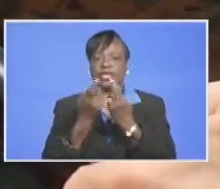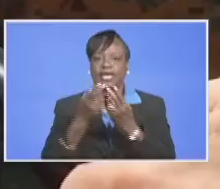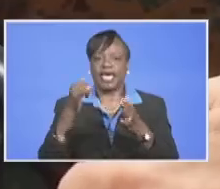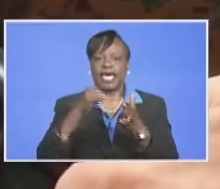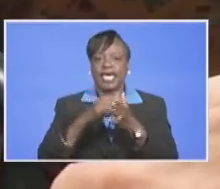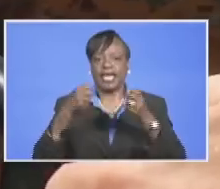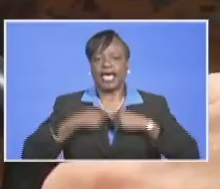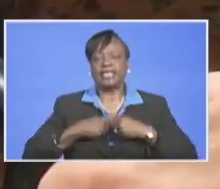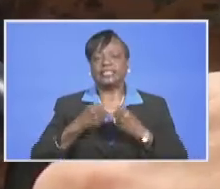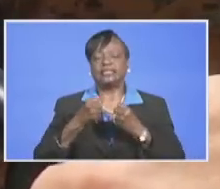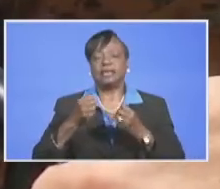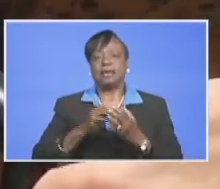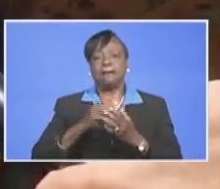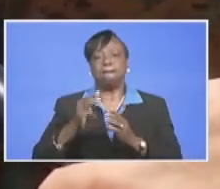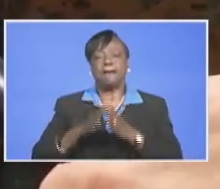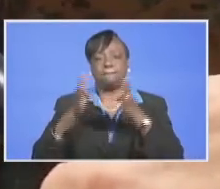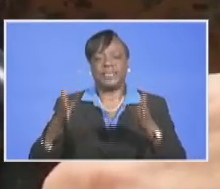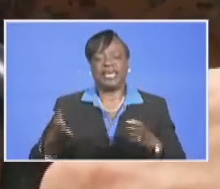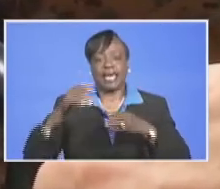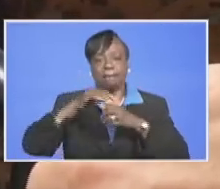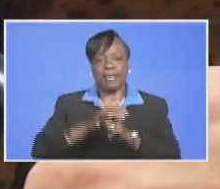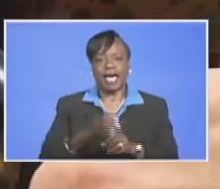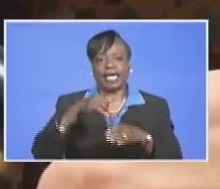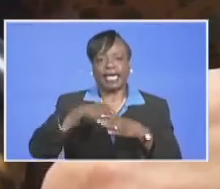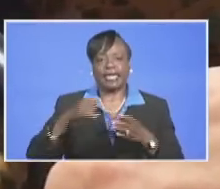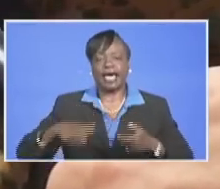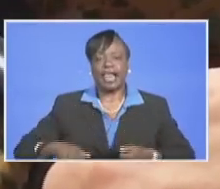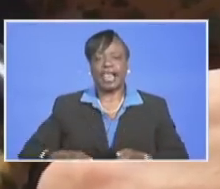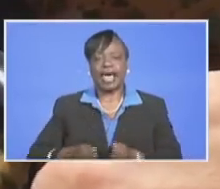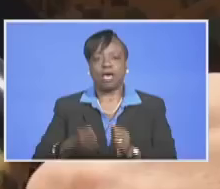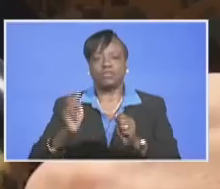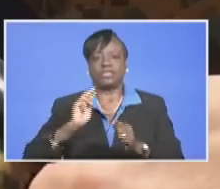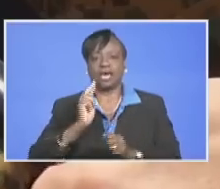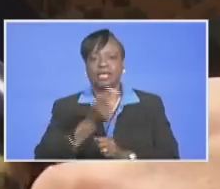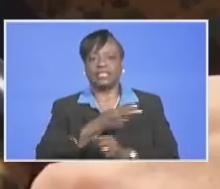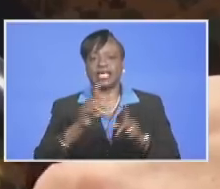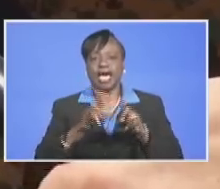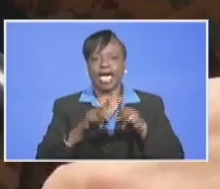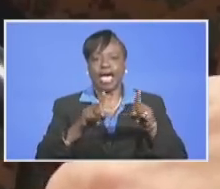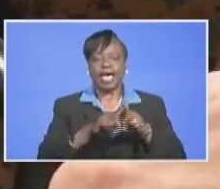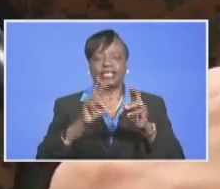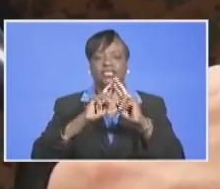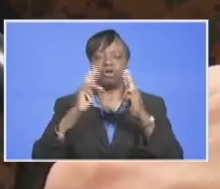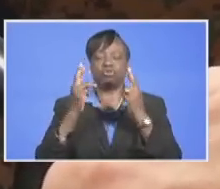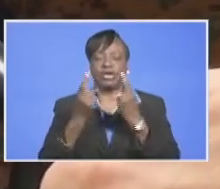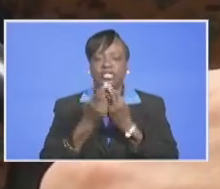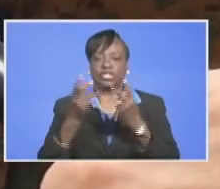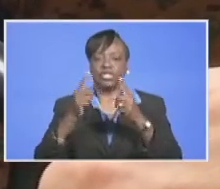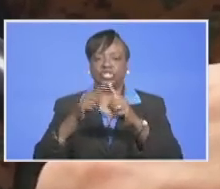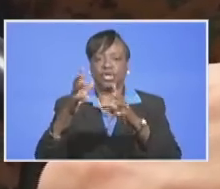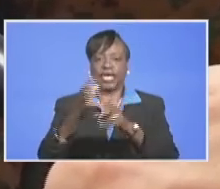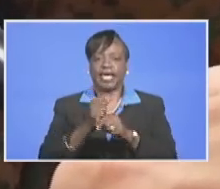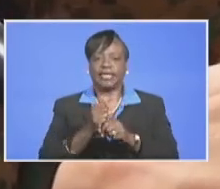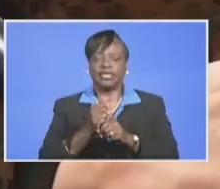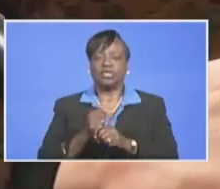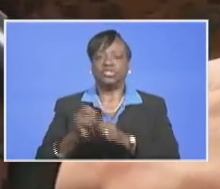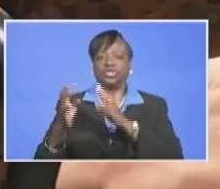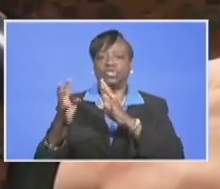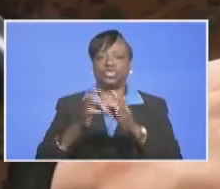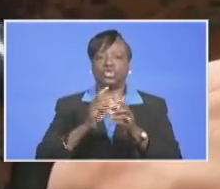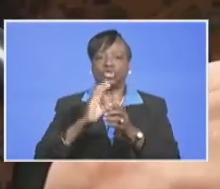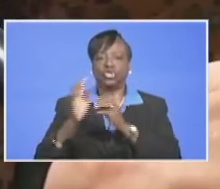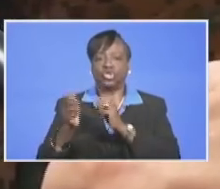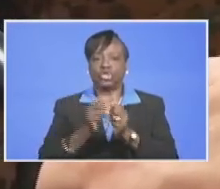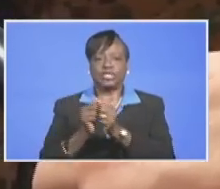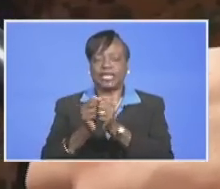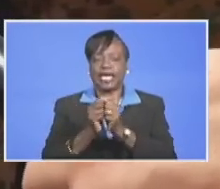has a major impact in that it allows us as a region to get to collaborate with each other to